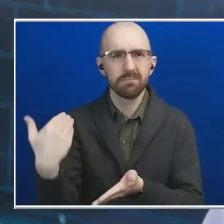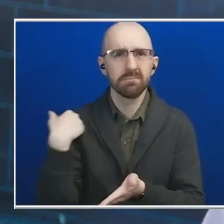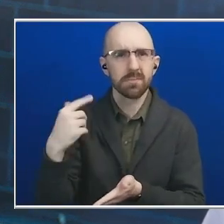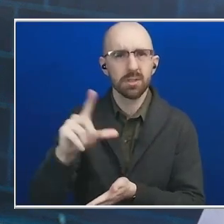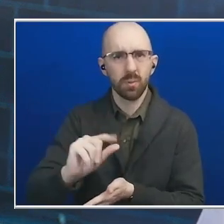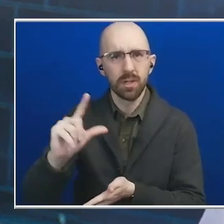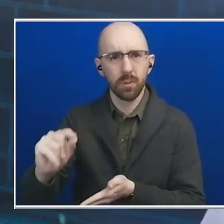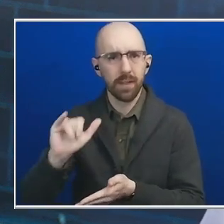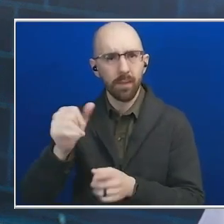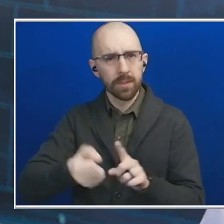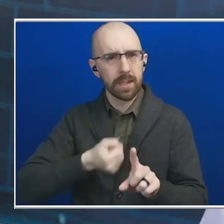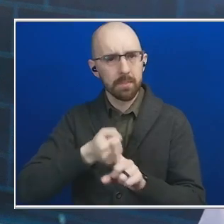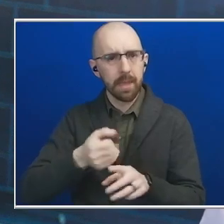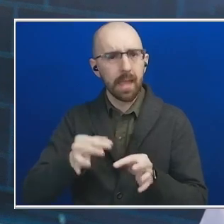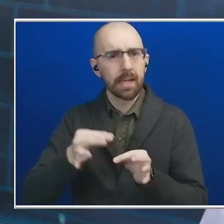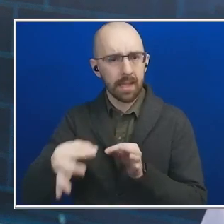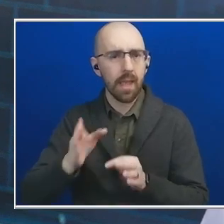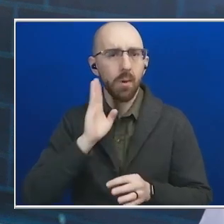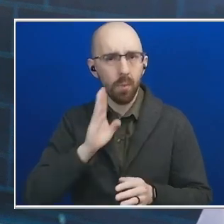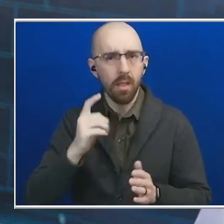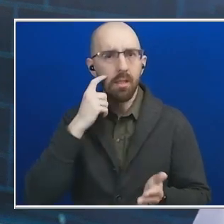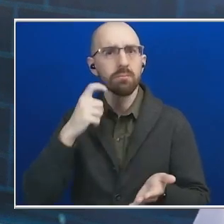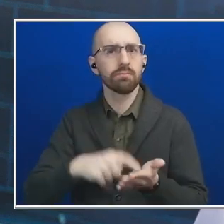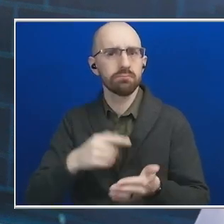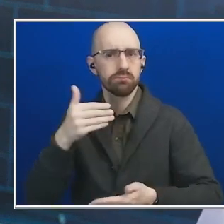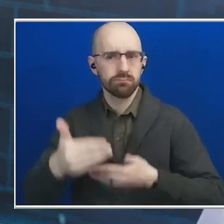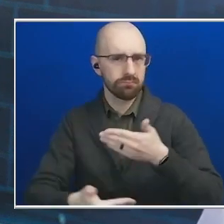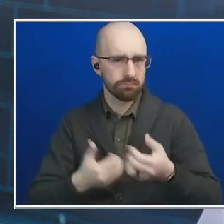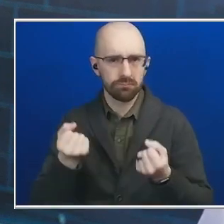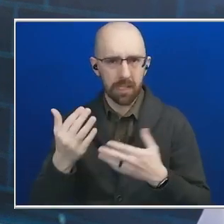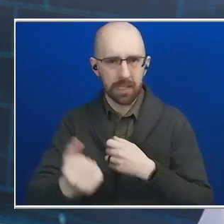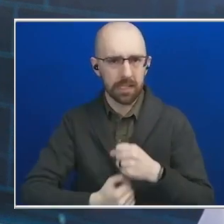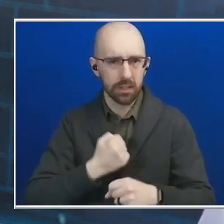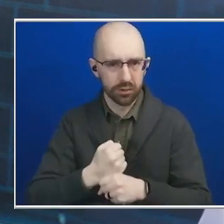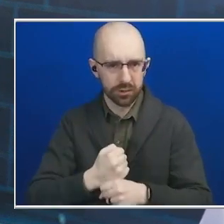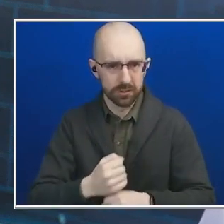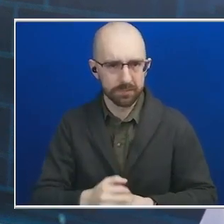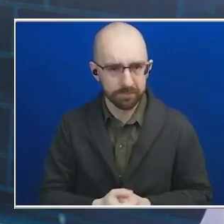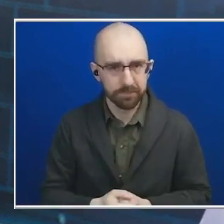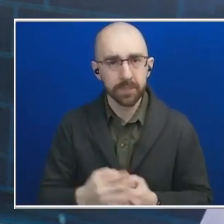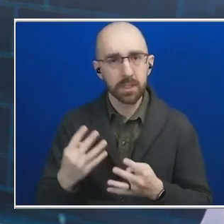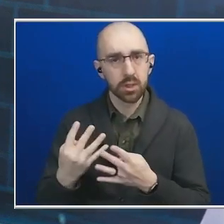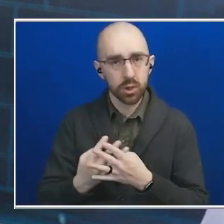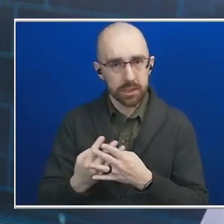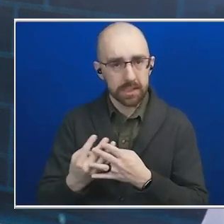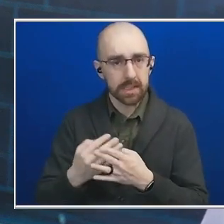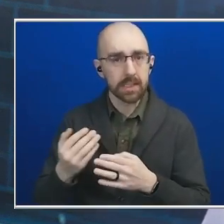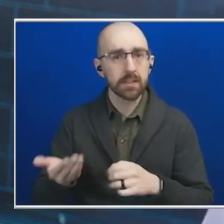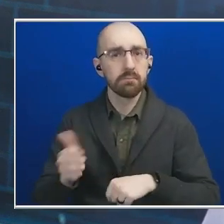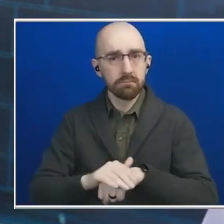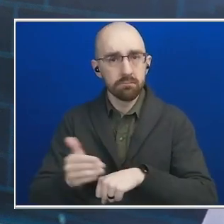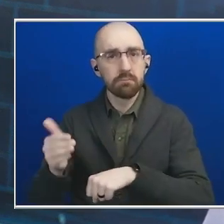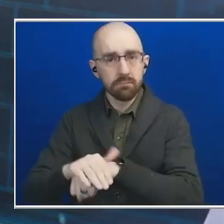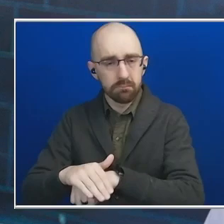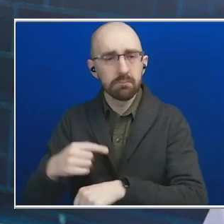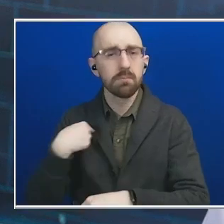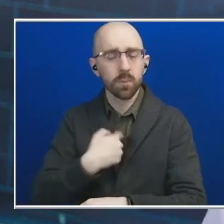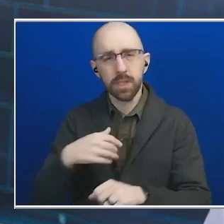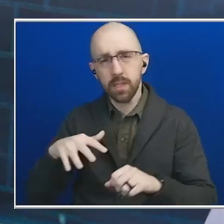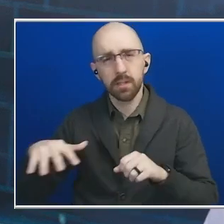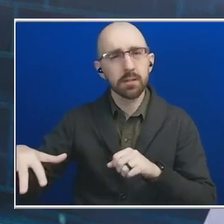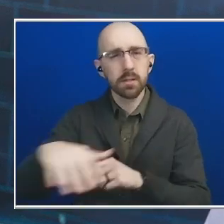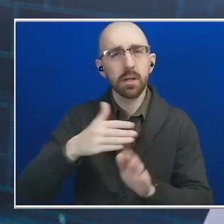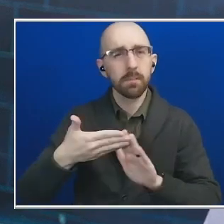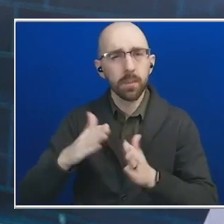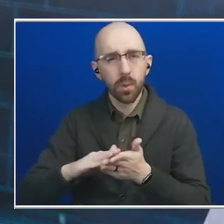be revealed gradually over many years. As screening rates recover, we went out into the community to ask people if they have been